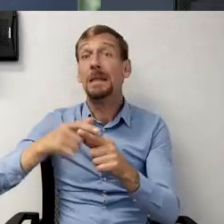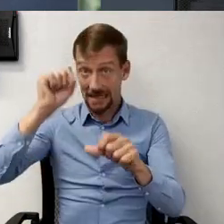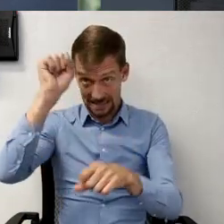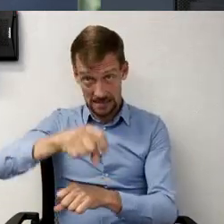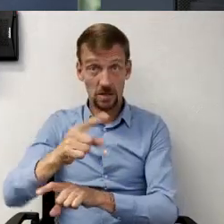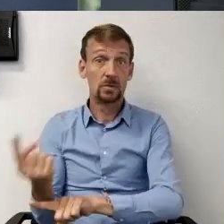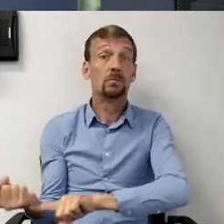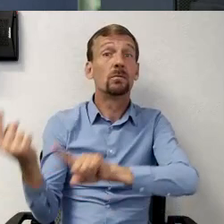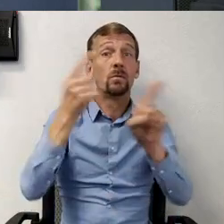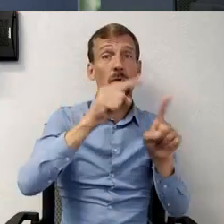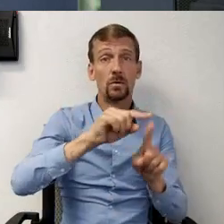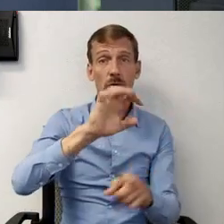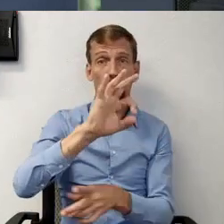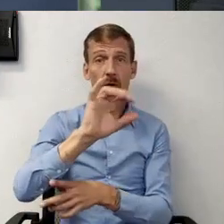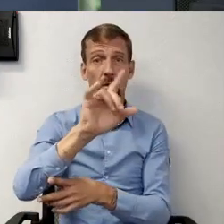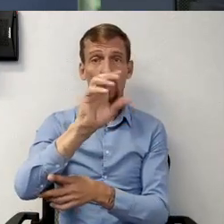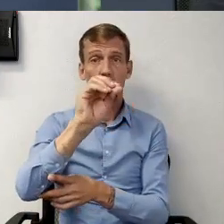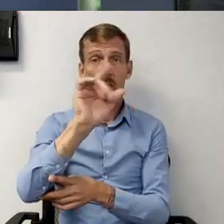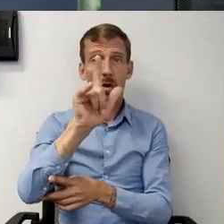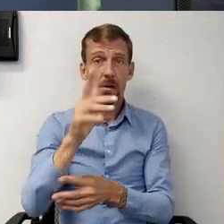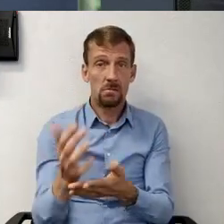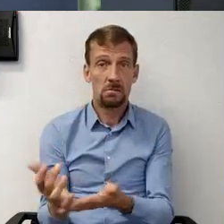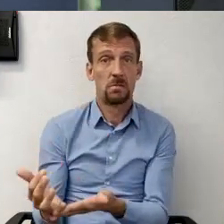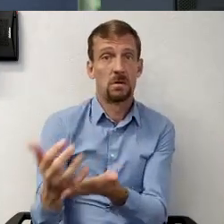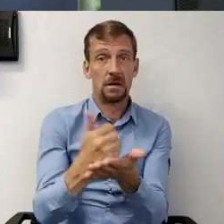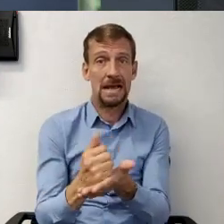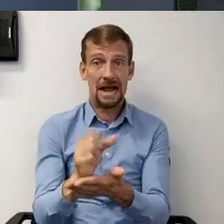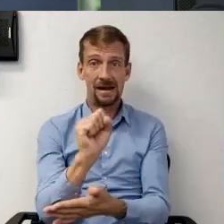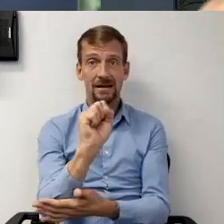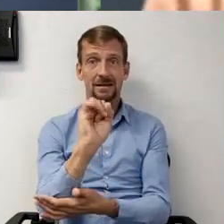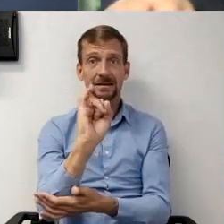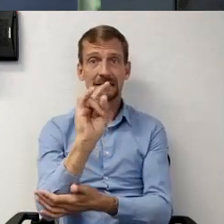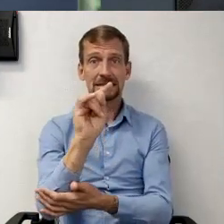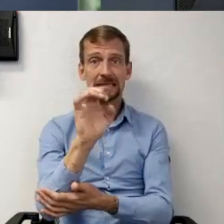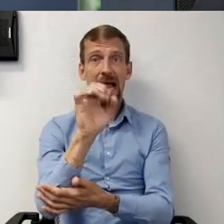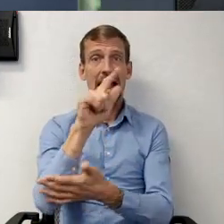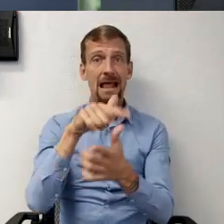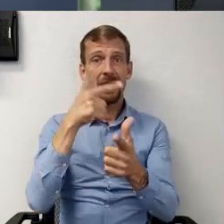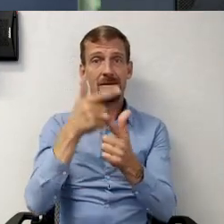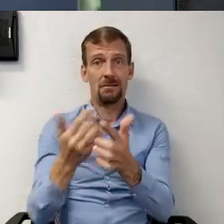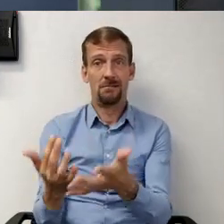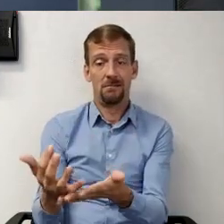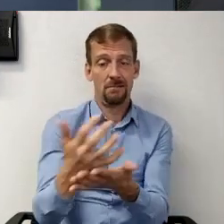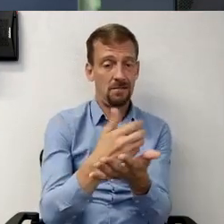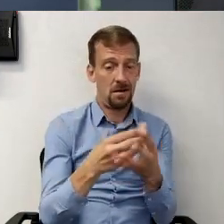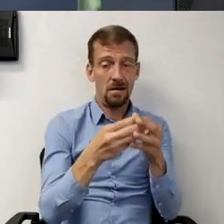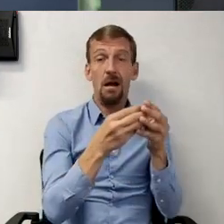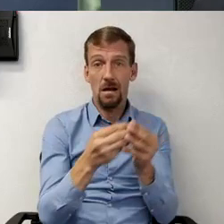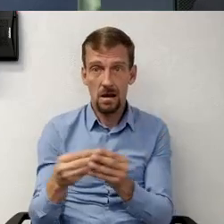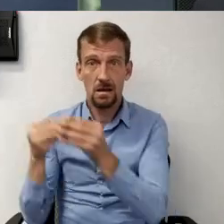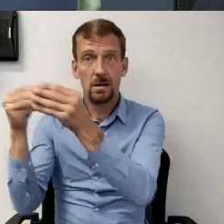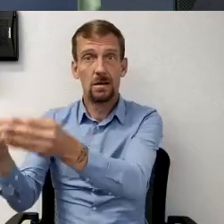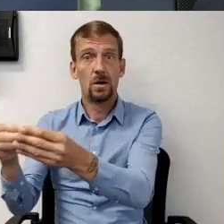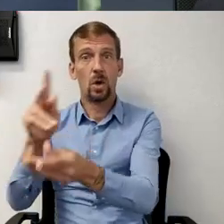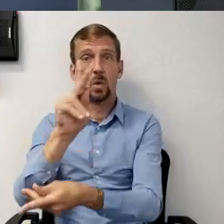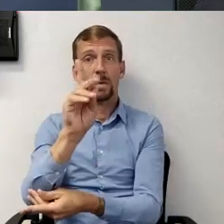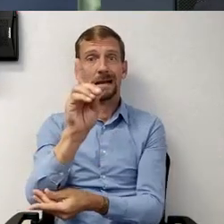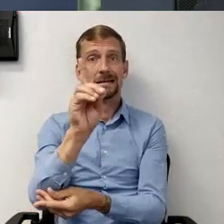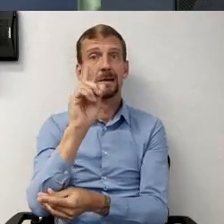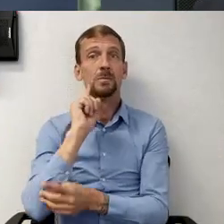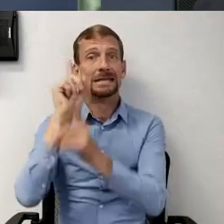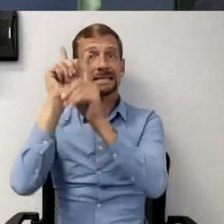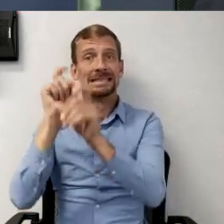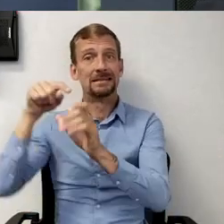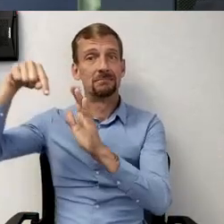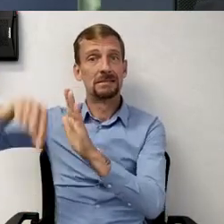Floral Street specimen collection site, and that specimen will be brought into Kaweah Delta down into the basement, and it will be